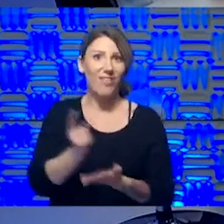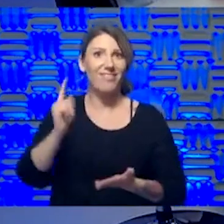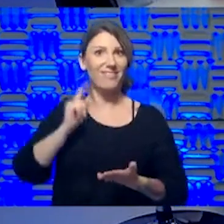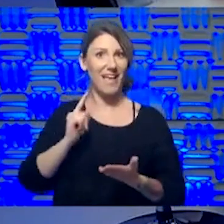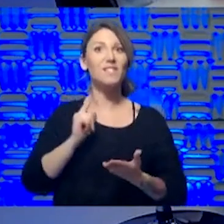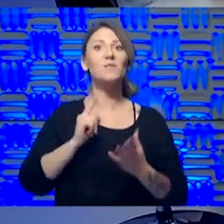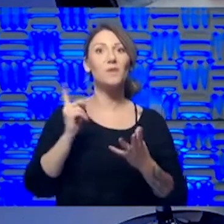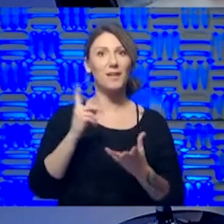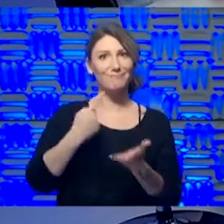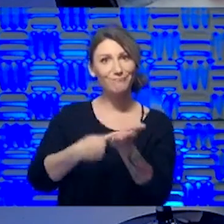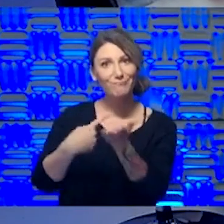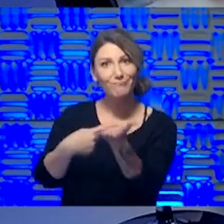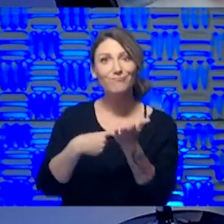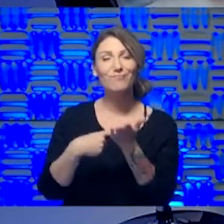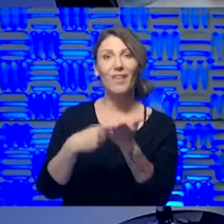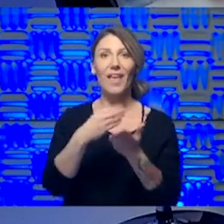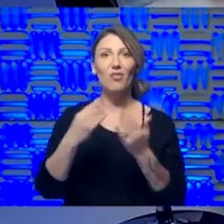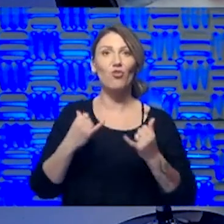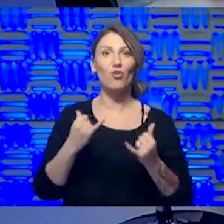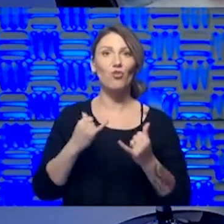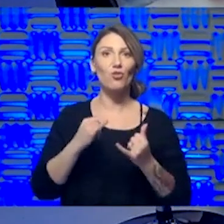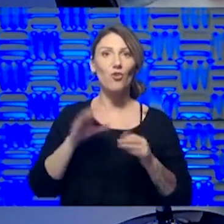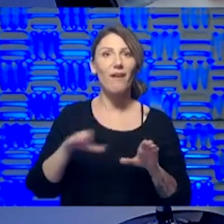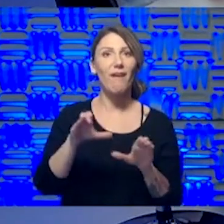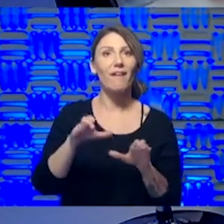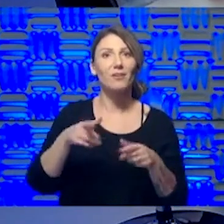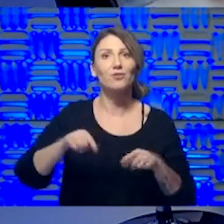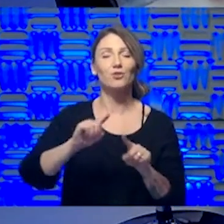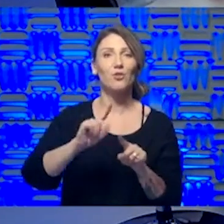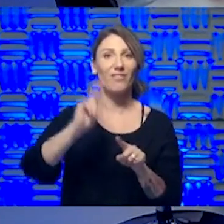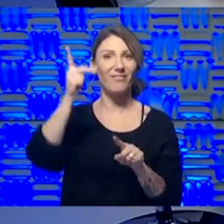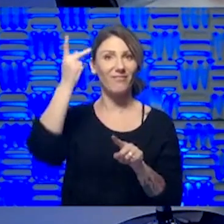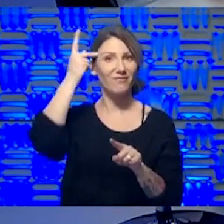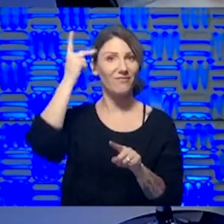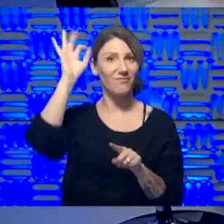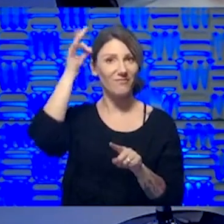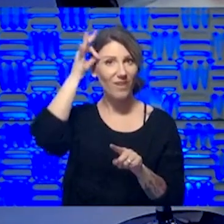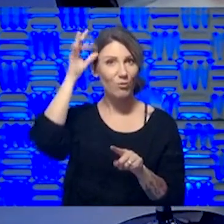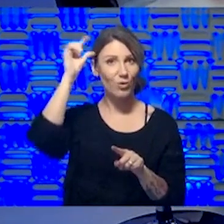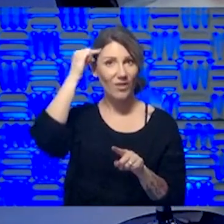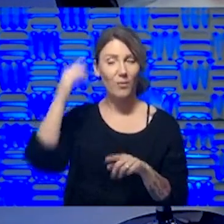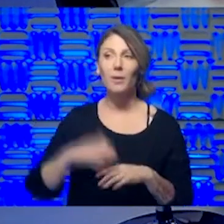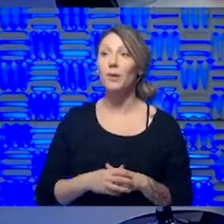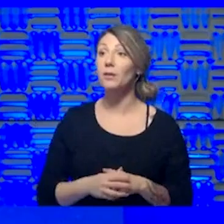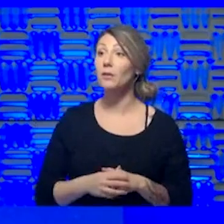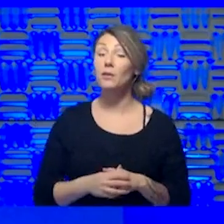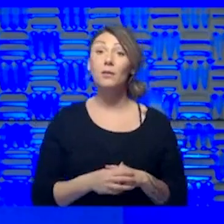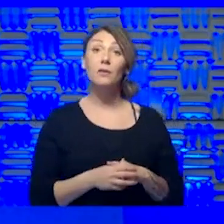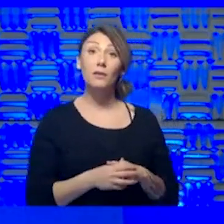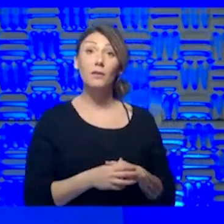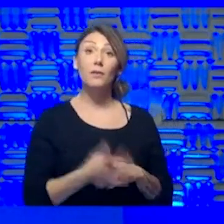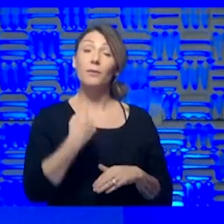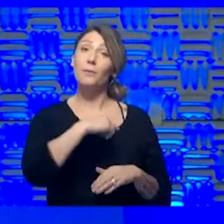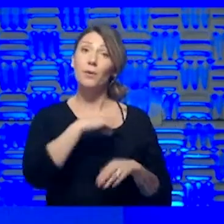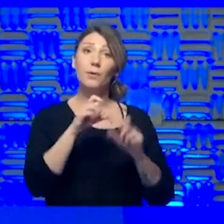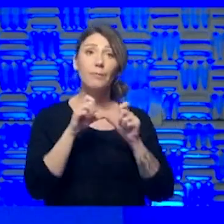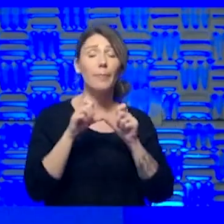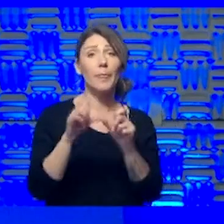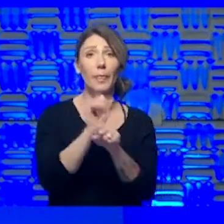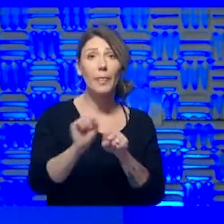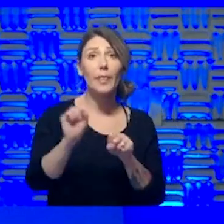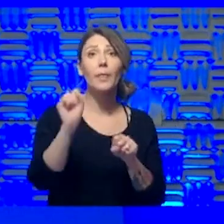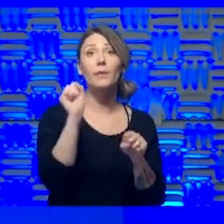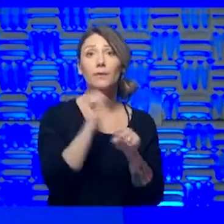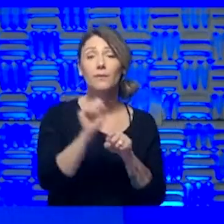insights and current actions in the federal government. Dana, thoughts or about things today? We are continually and tirelessly